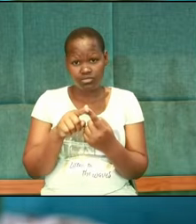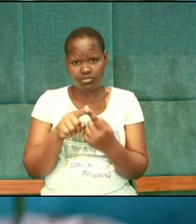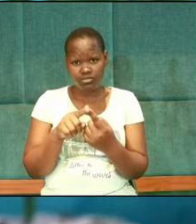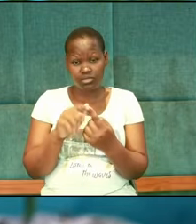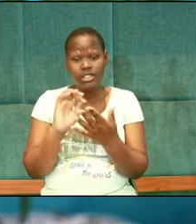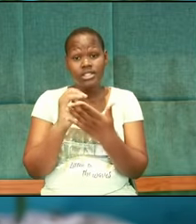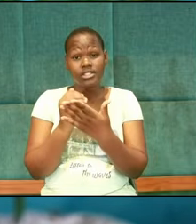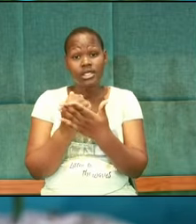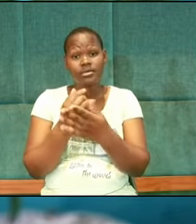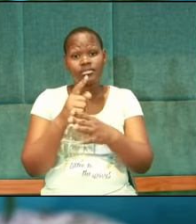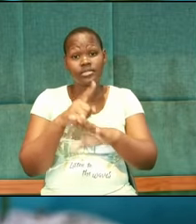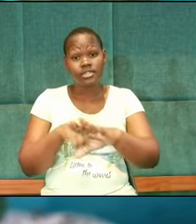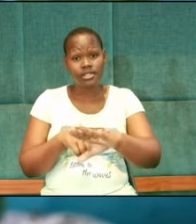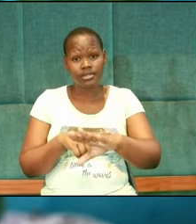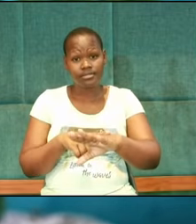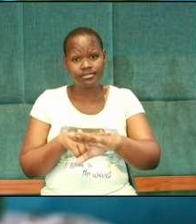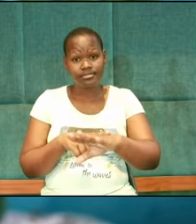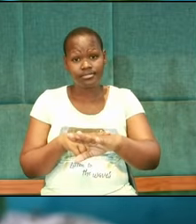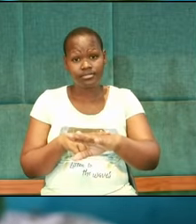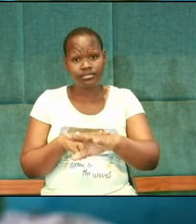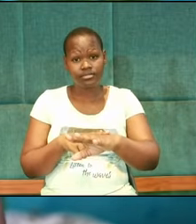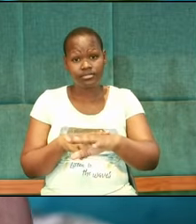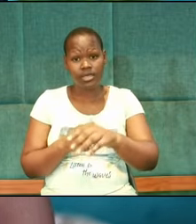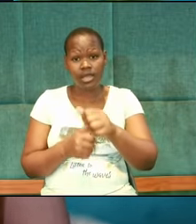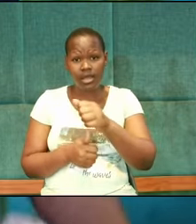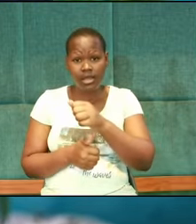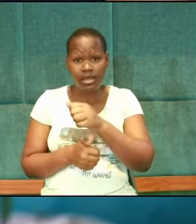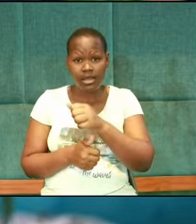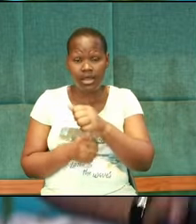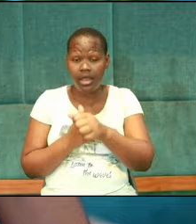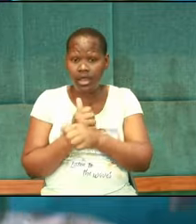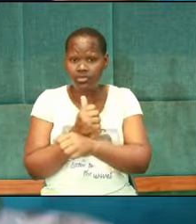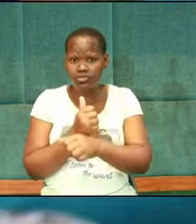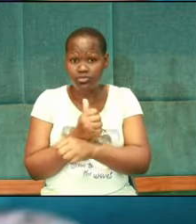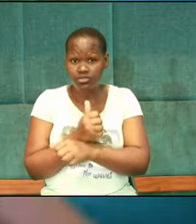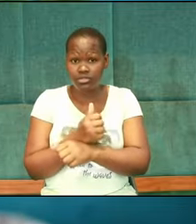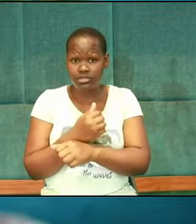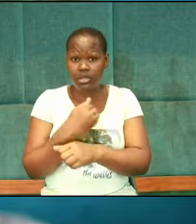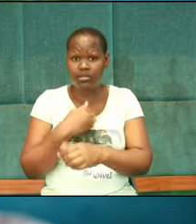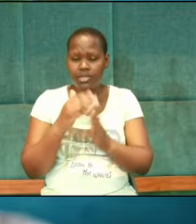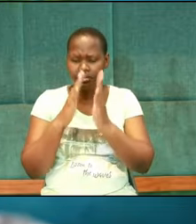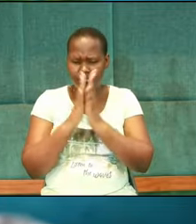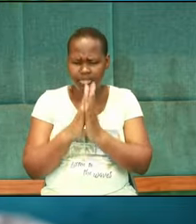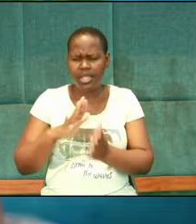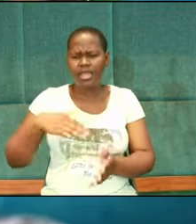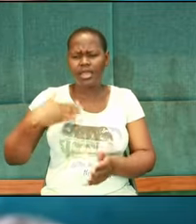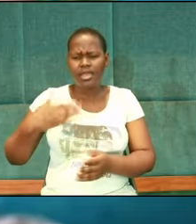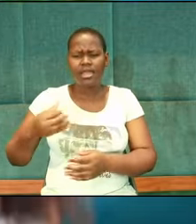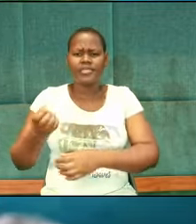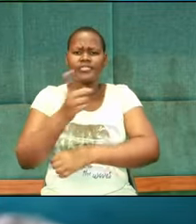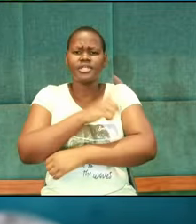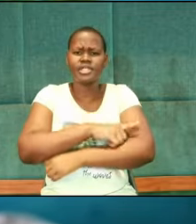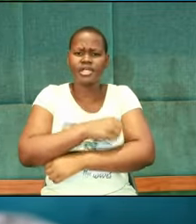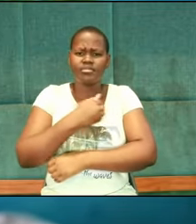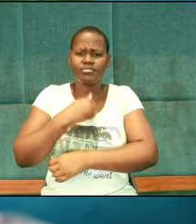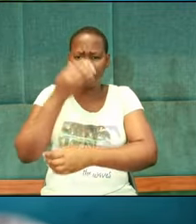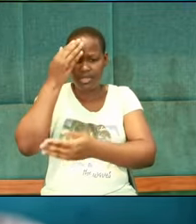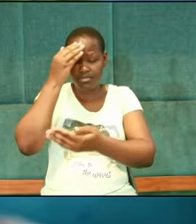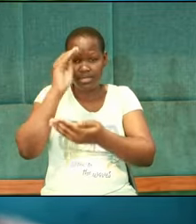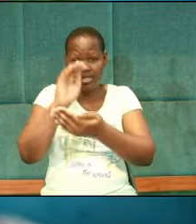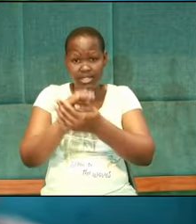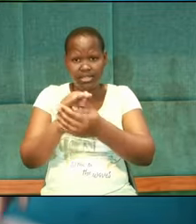Sometimes, when as a prayer meeting have been abused, please, I pray every day. I believe in